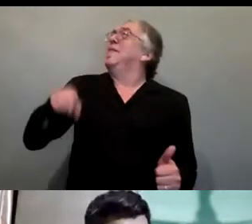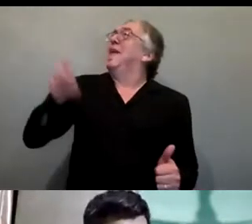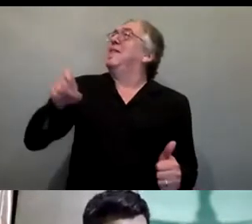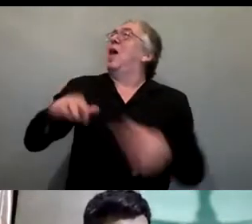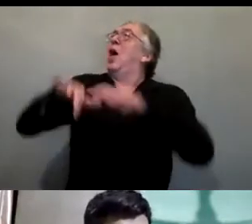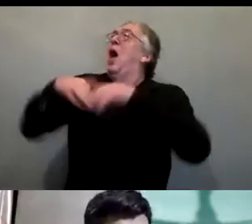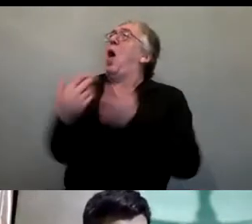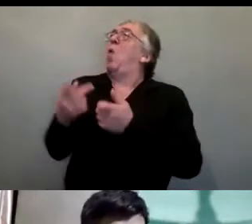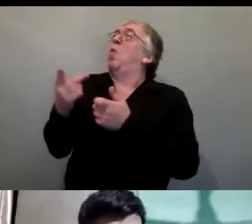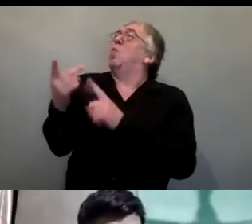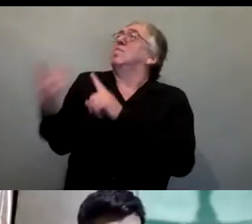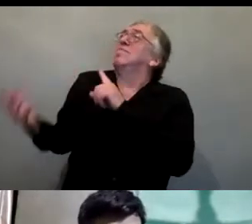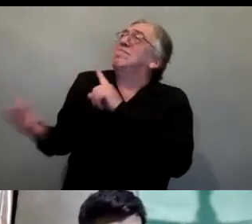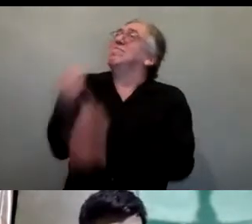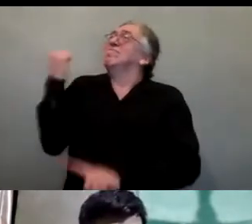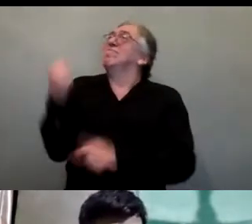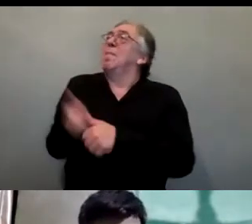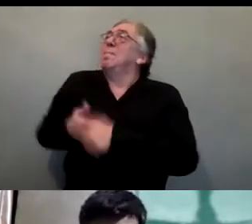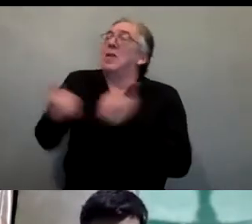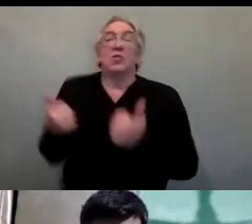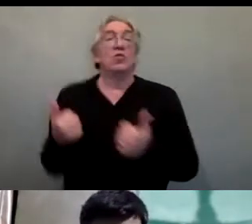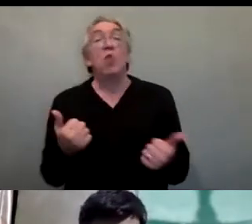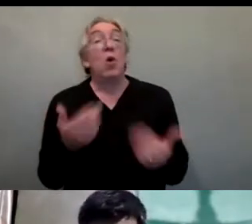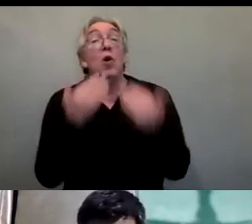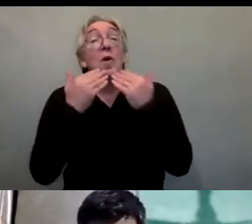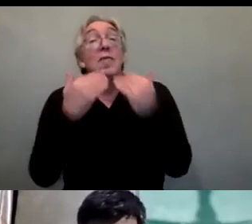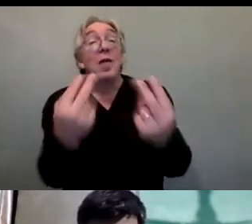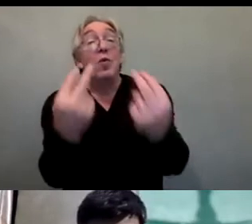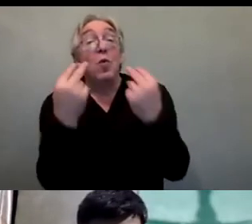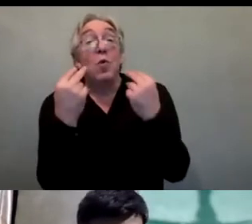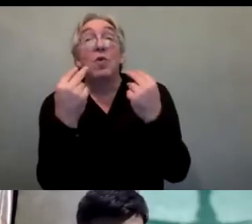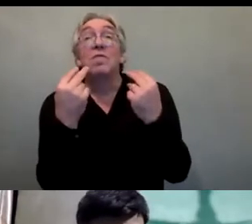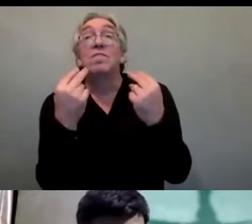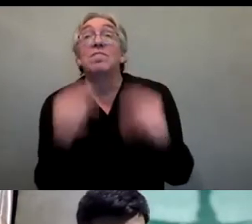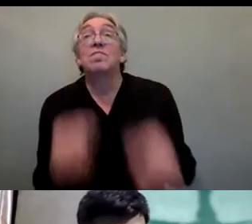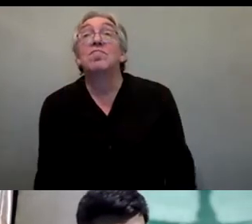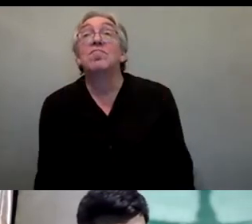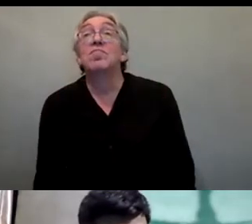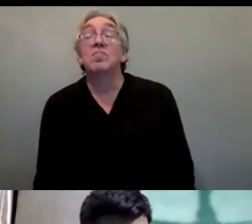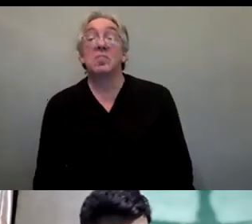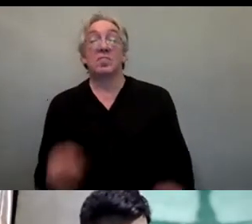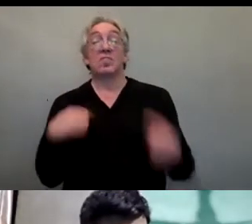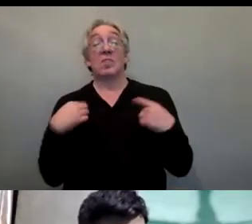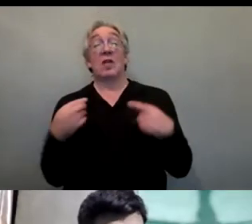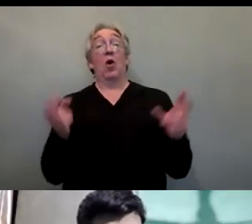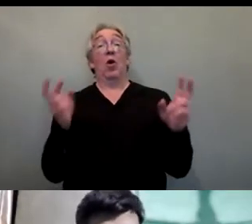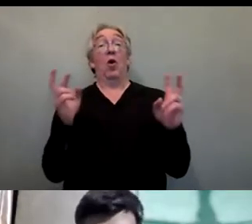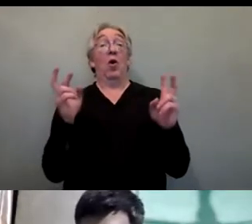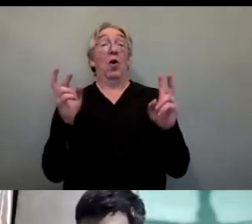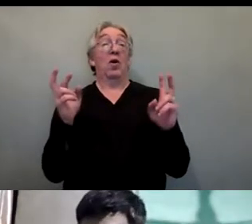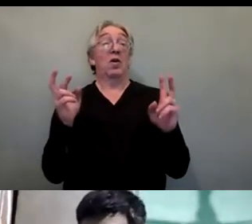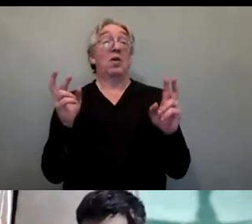happen. So with that, I want to thank you for your attention, and I hope that we can see more over the next few years